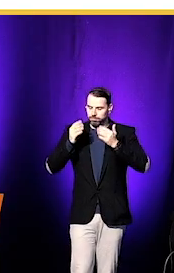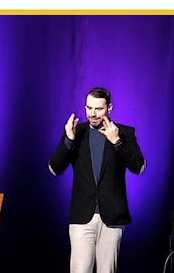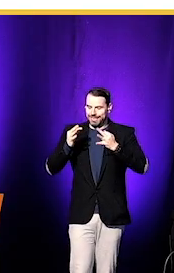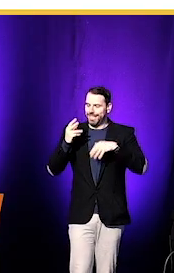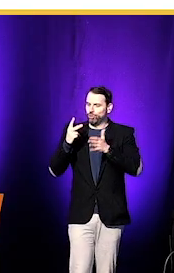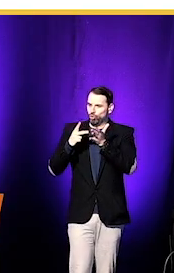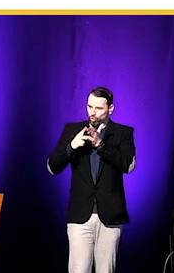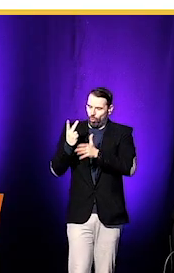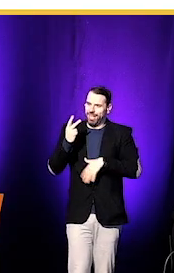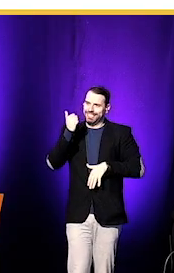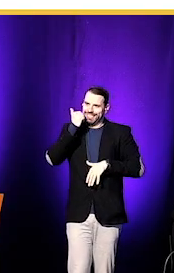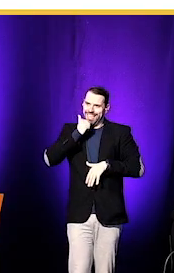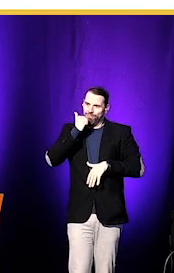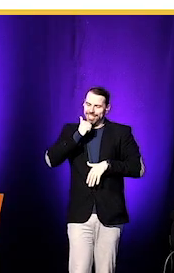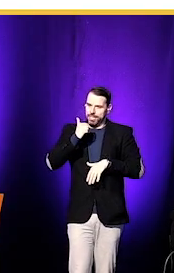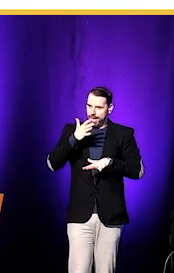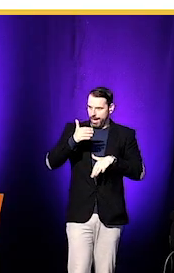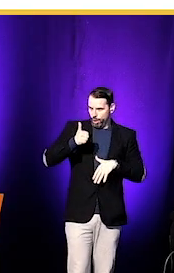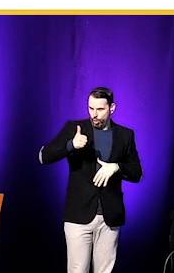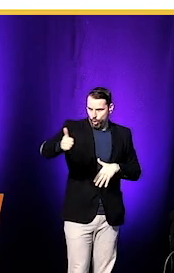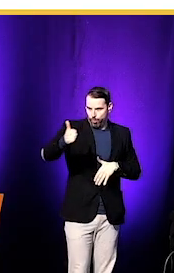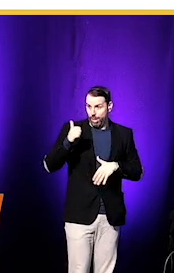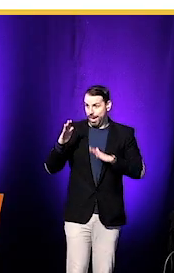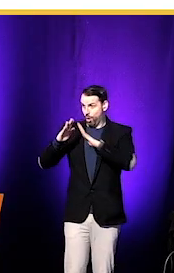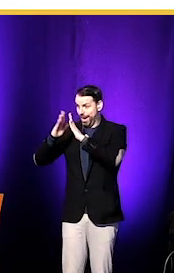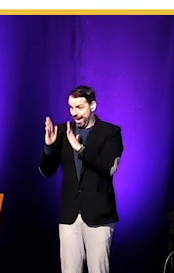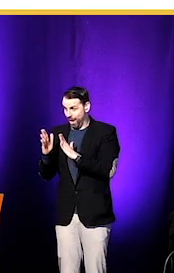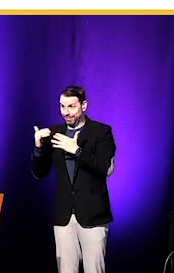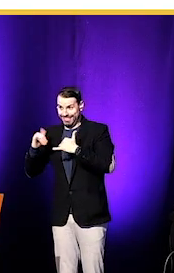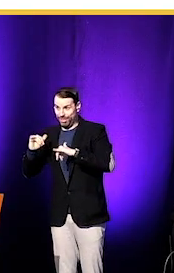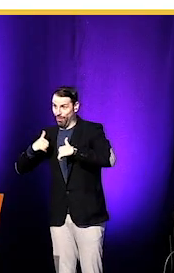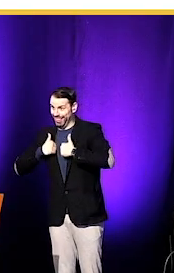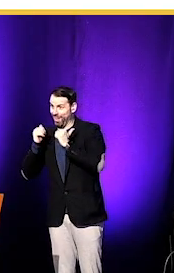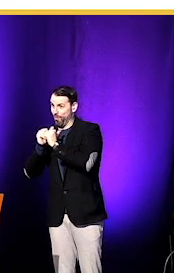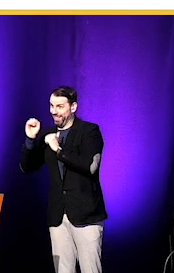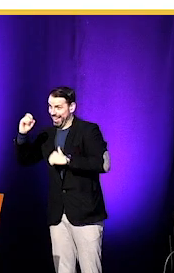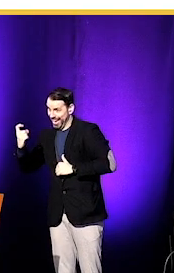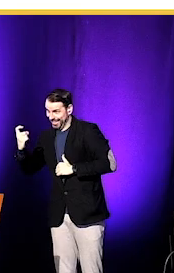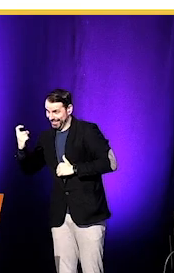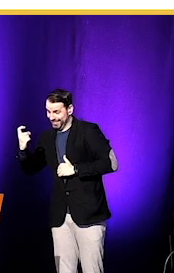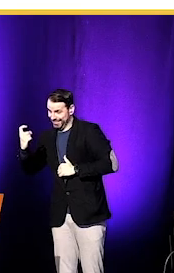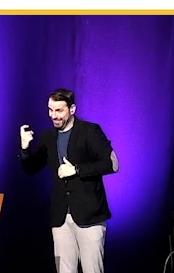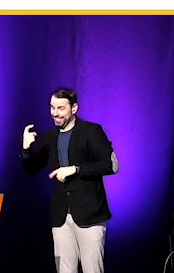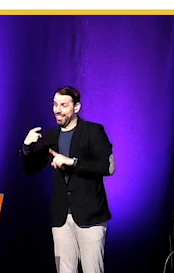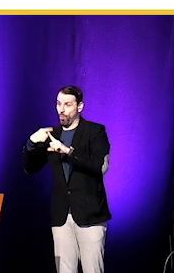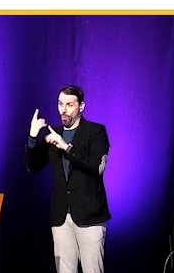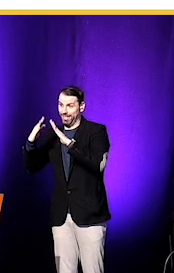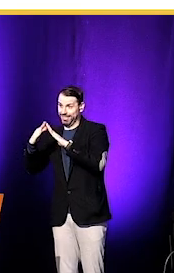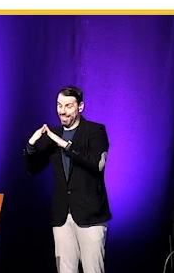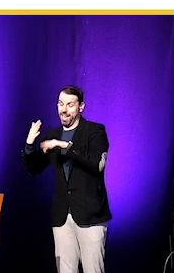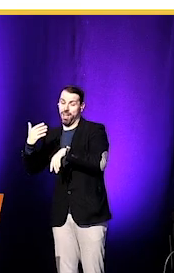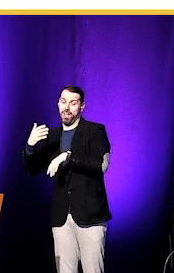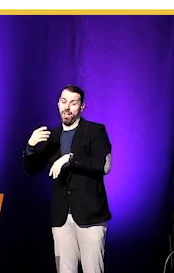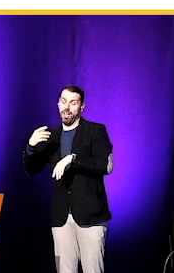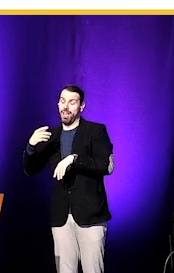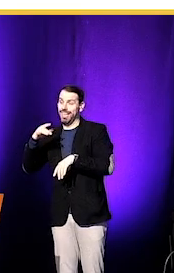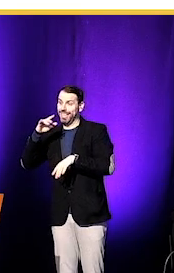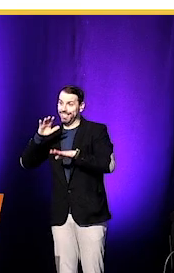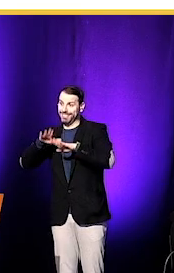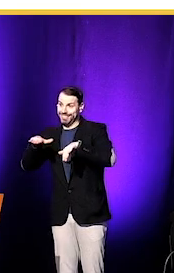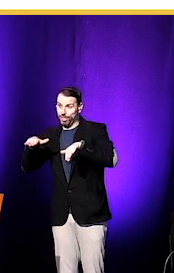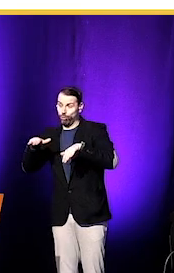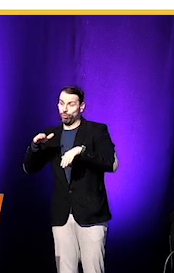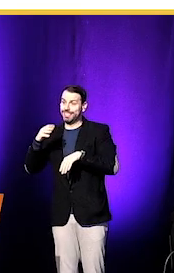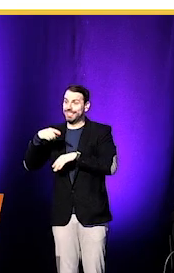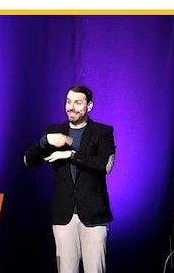commute between the house she still shared with her ex in one town and the children's school and daycare in another